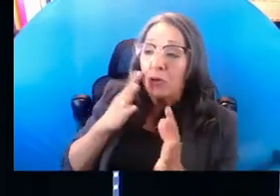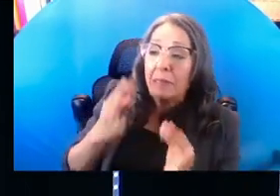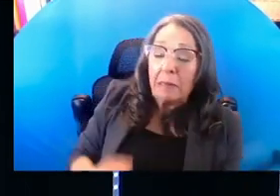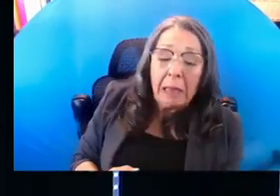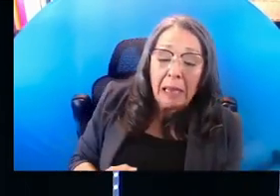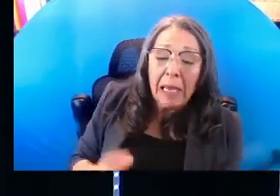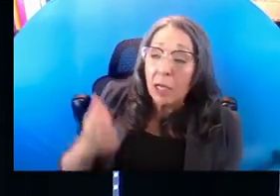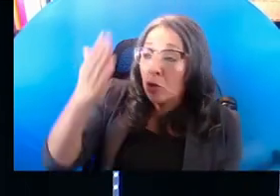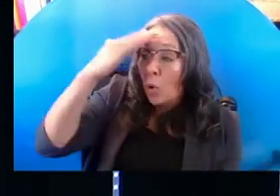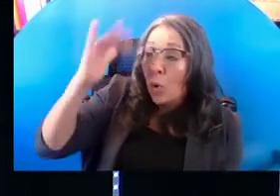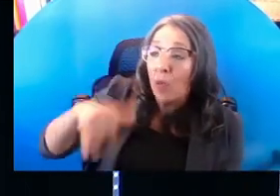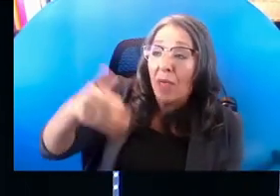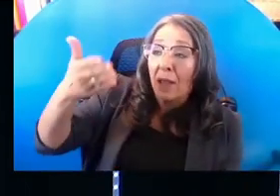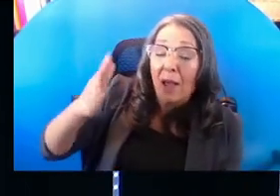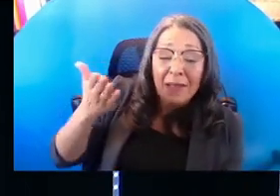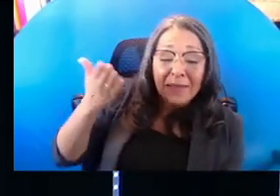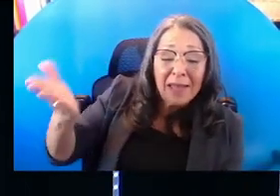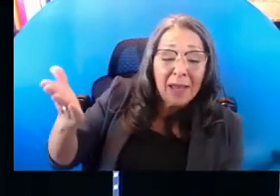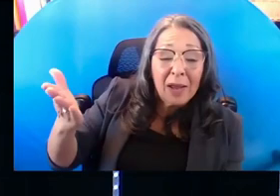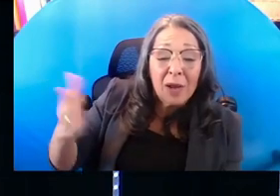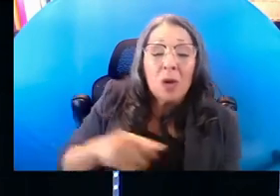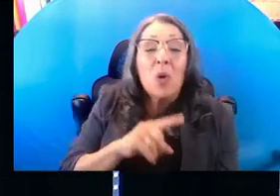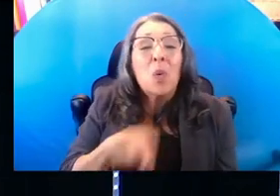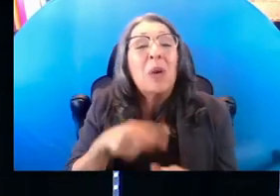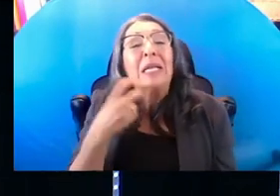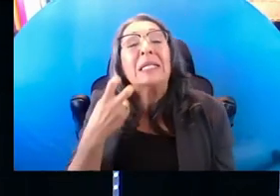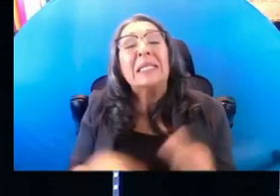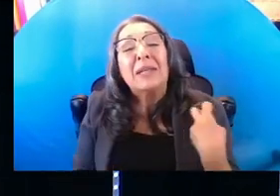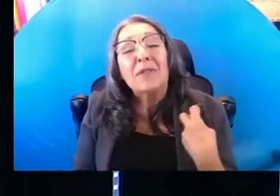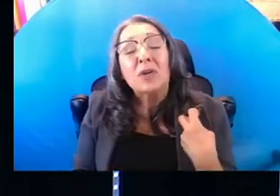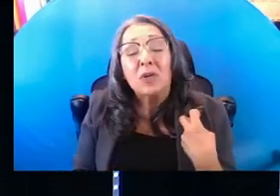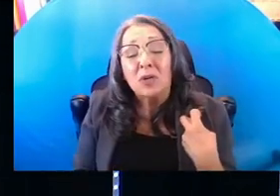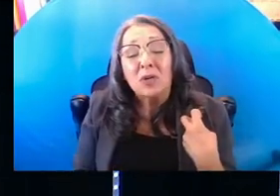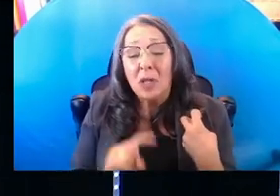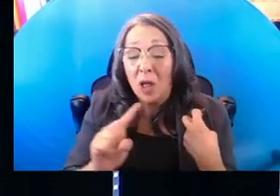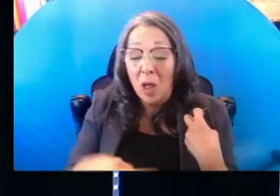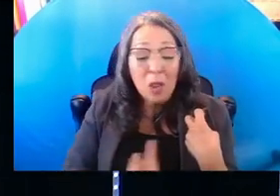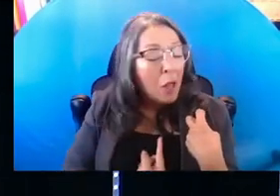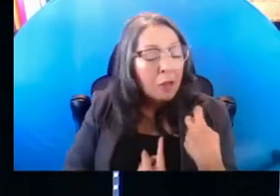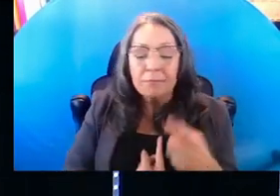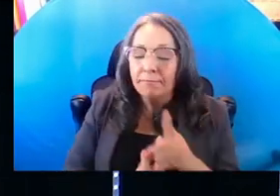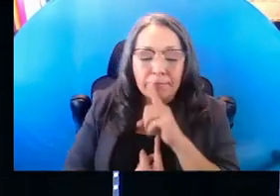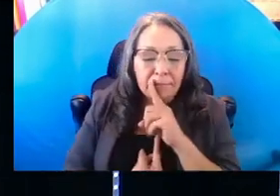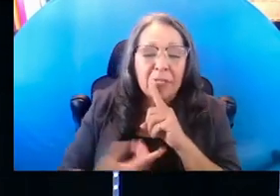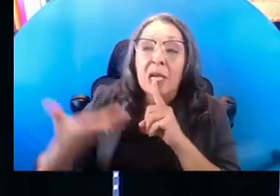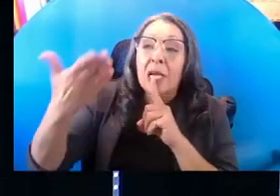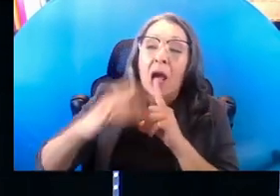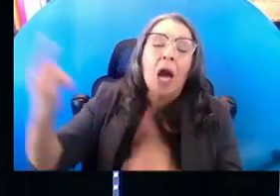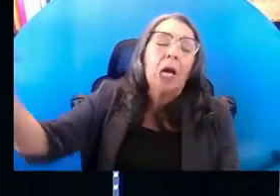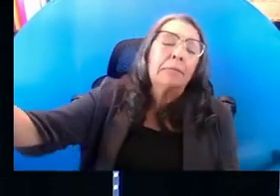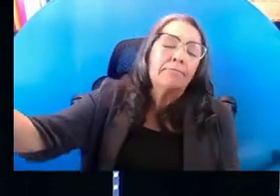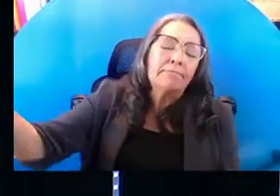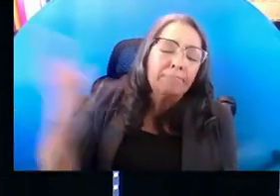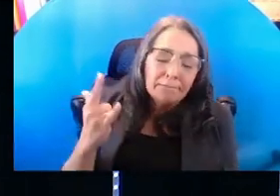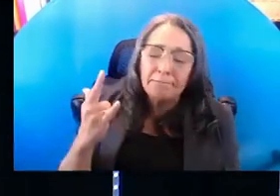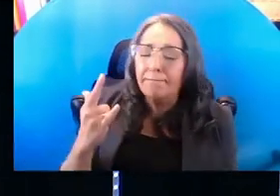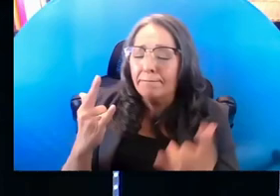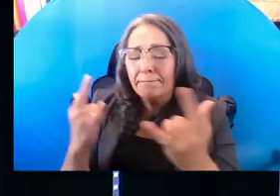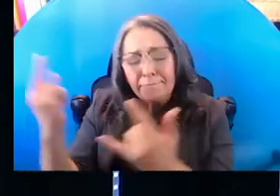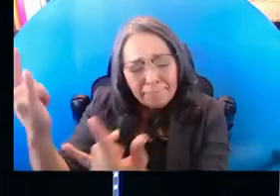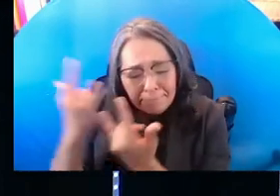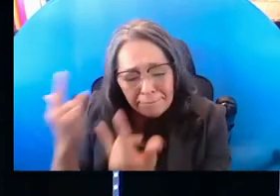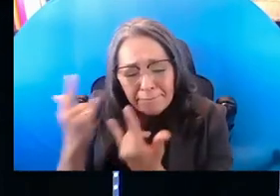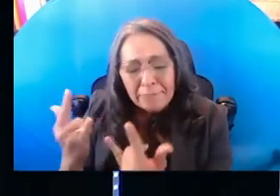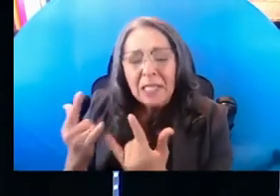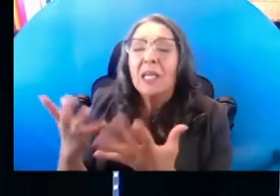is there, that in your hard seasons, you are not alone. He loves you. He loves you so, so much. And He wants to